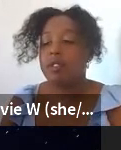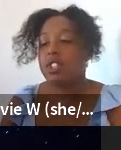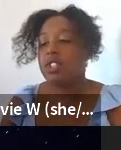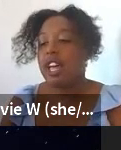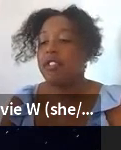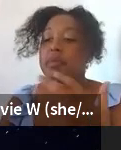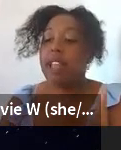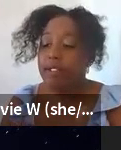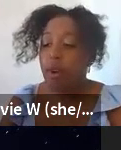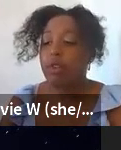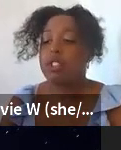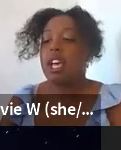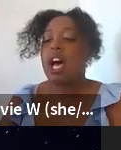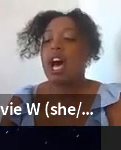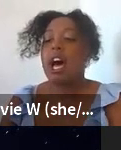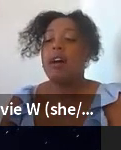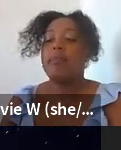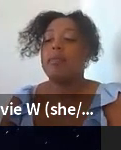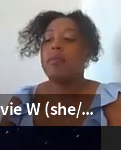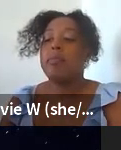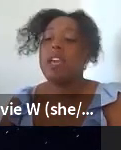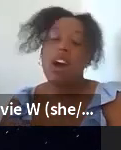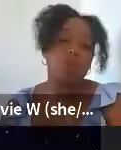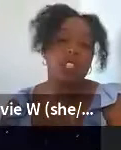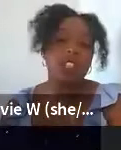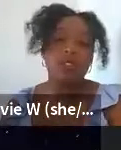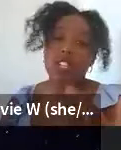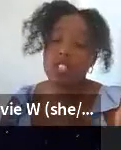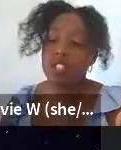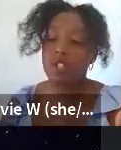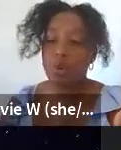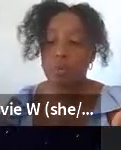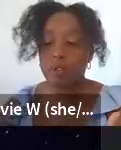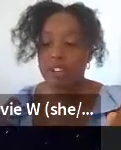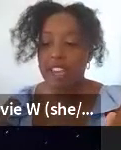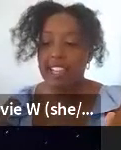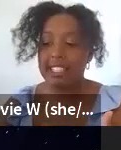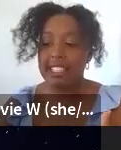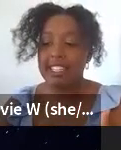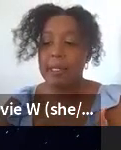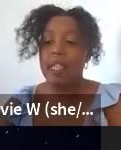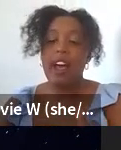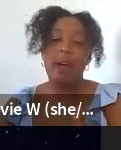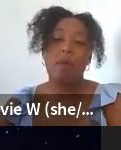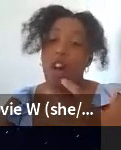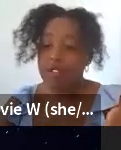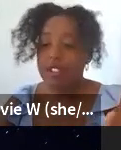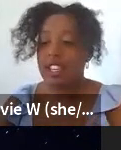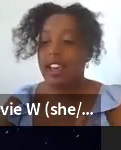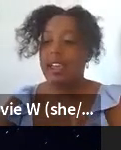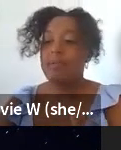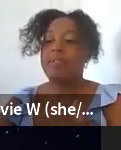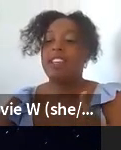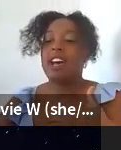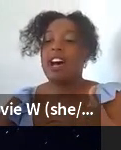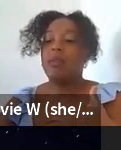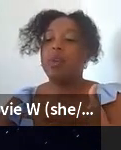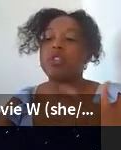the observation that for Black folks, because we live such a dystopian reality all of the